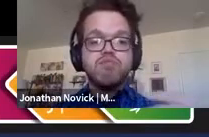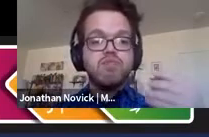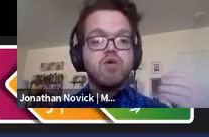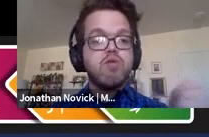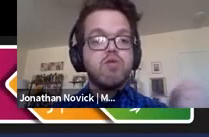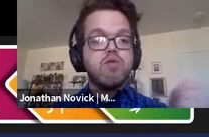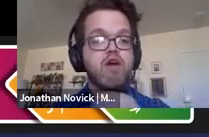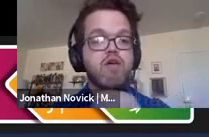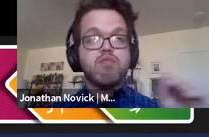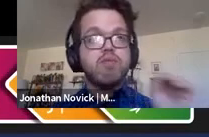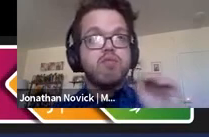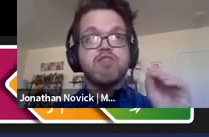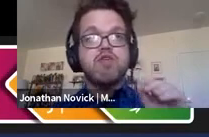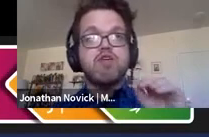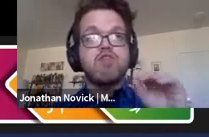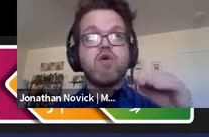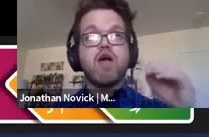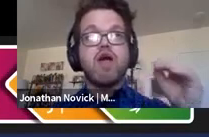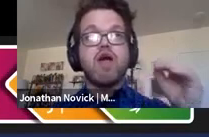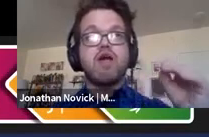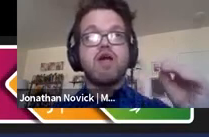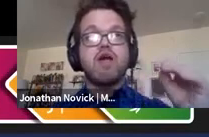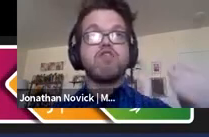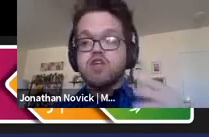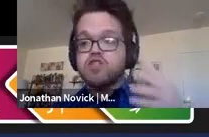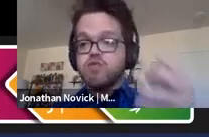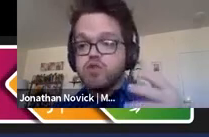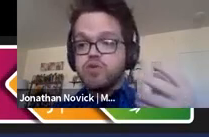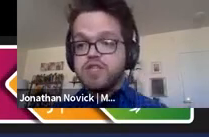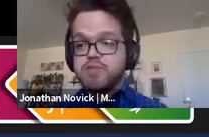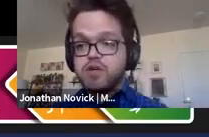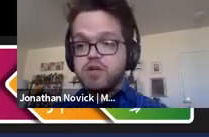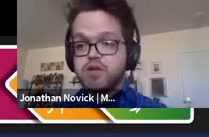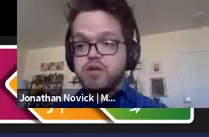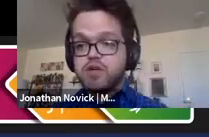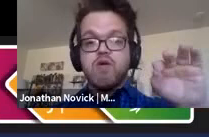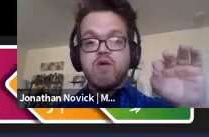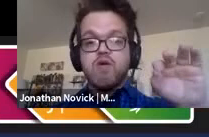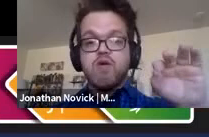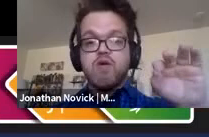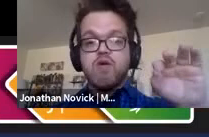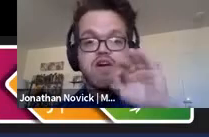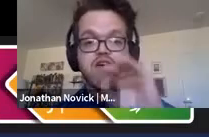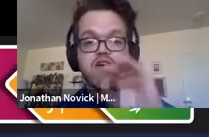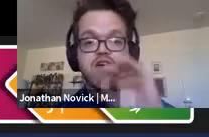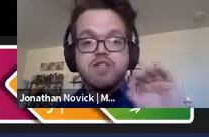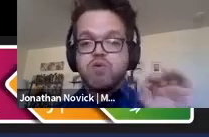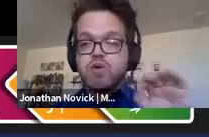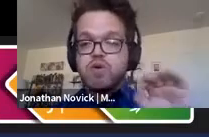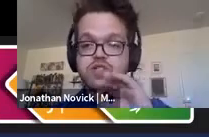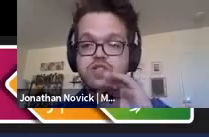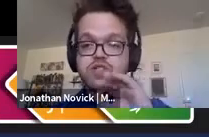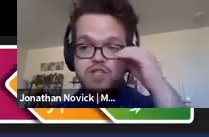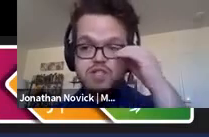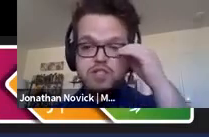you know, the Mayor's Office for People with Disabilities for a presentation on virtual accessibility. There will be ASL and captioning to